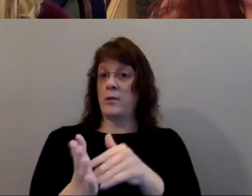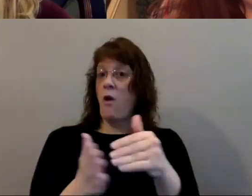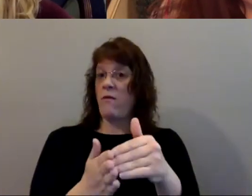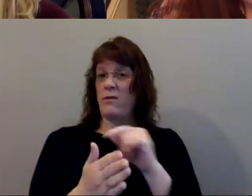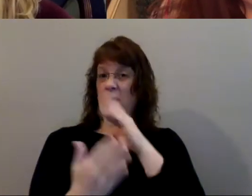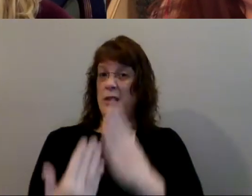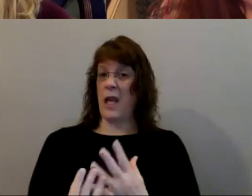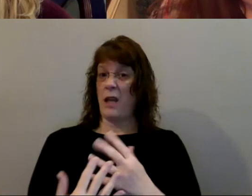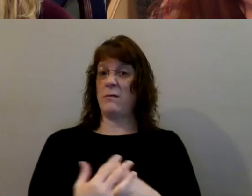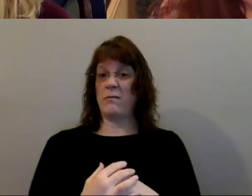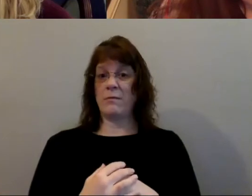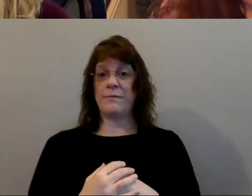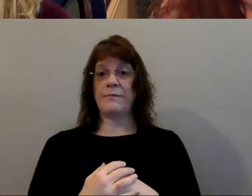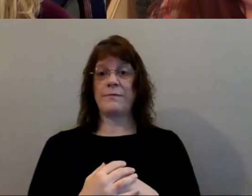sad.